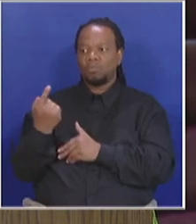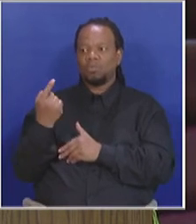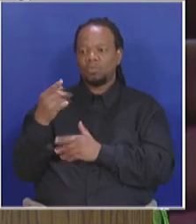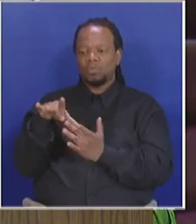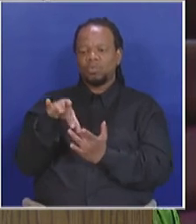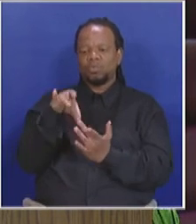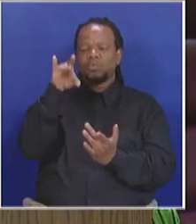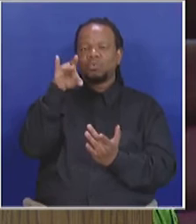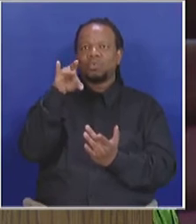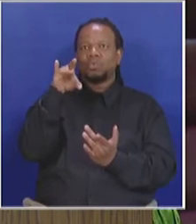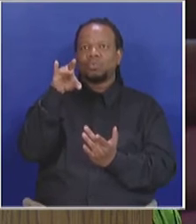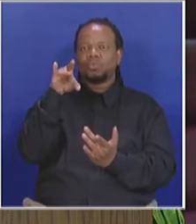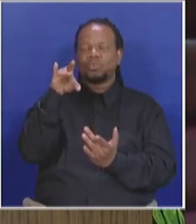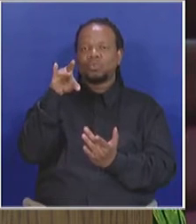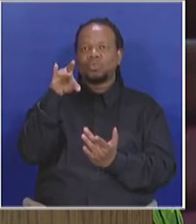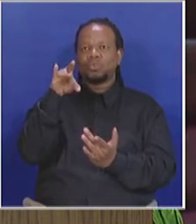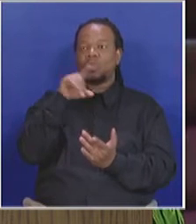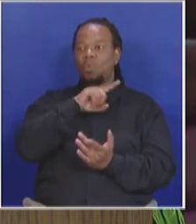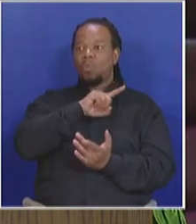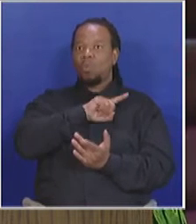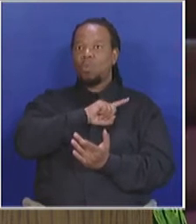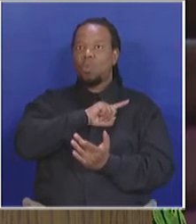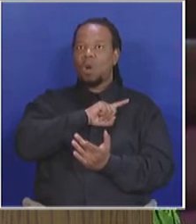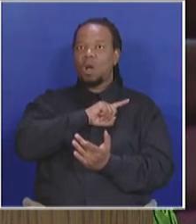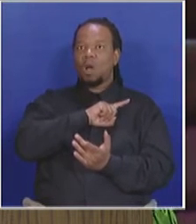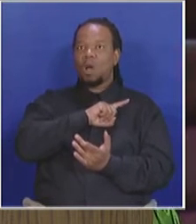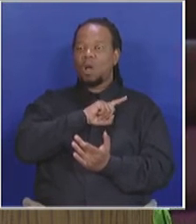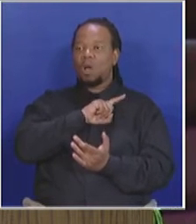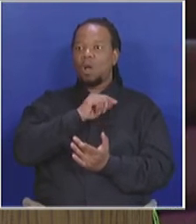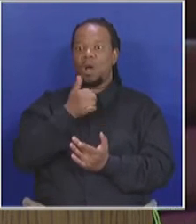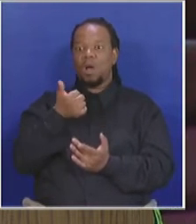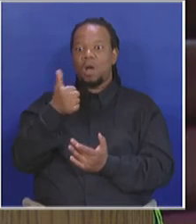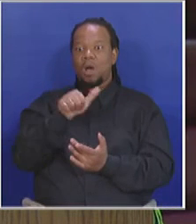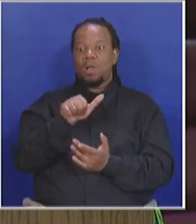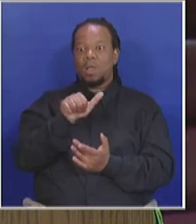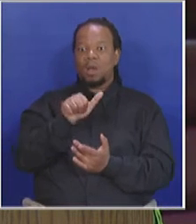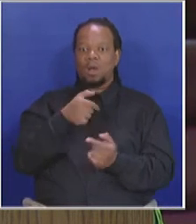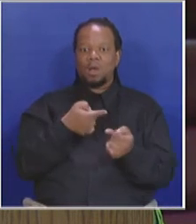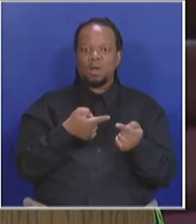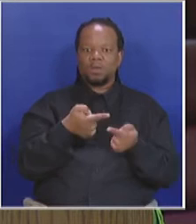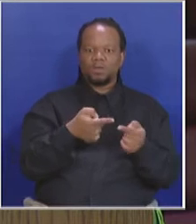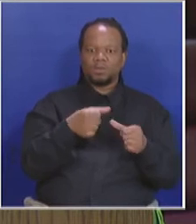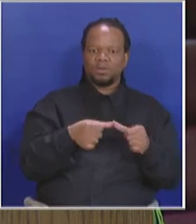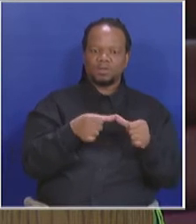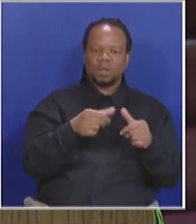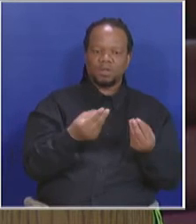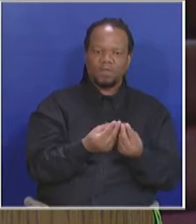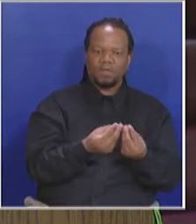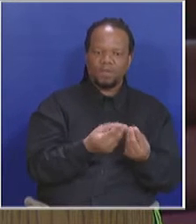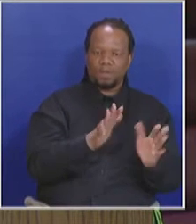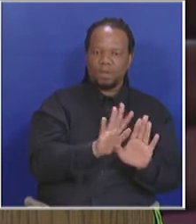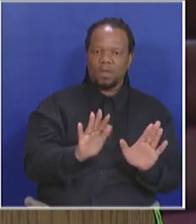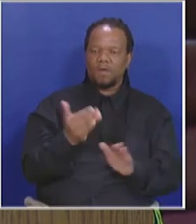because the other people are at a particular time. Choose a motion that